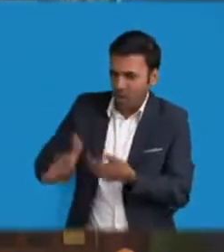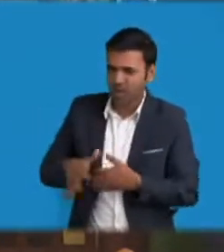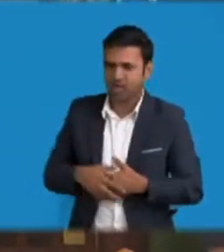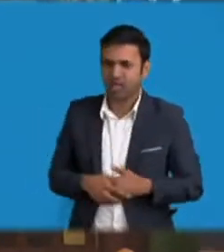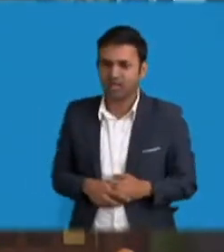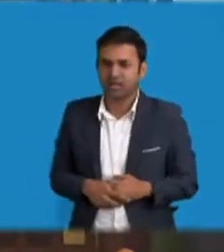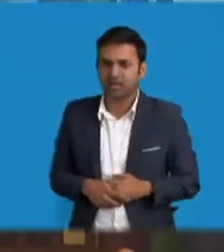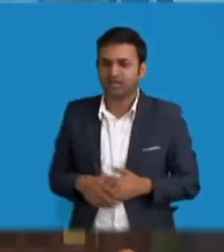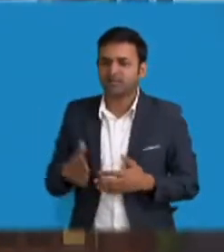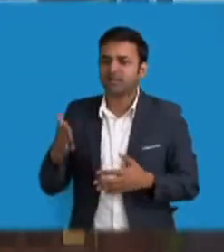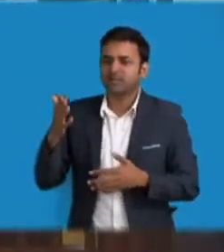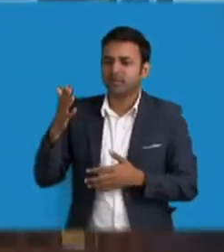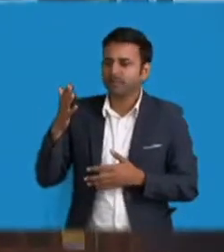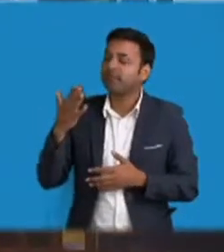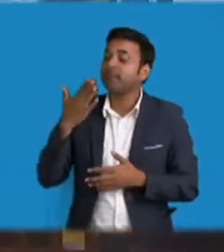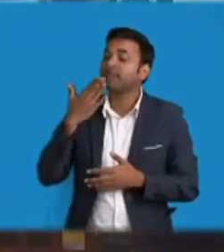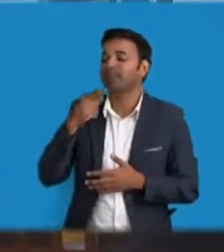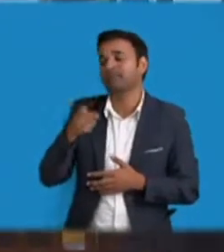answer tomorrow.